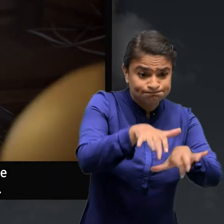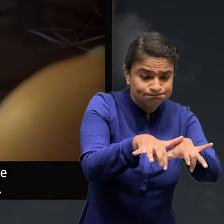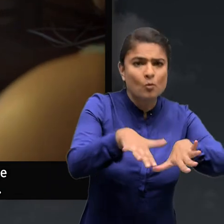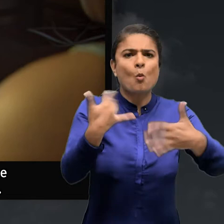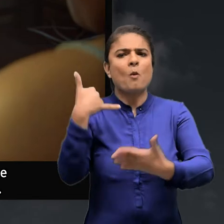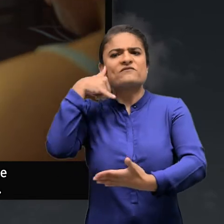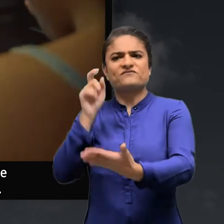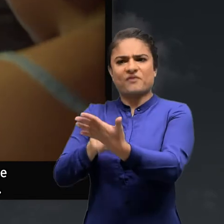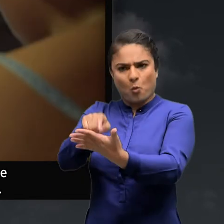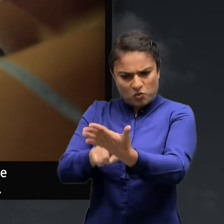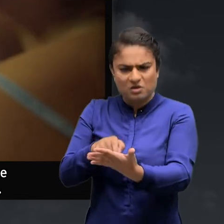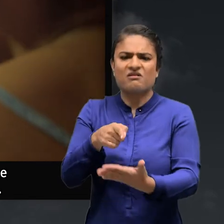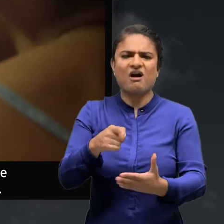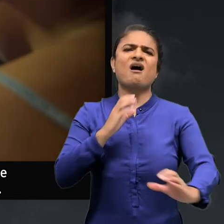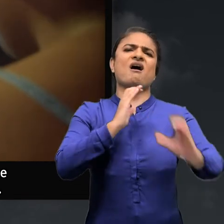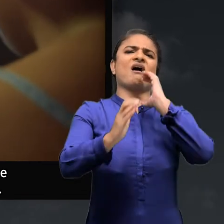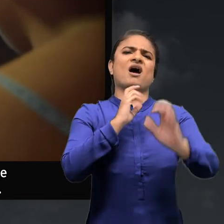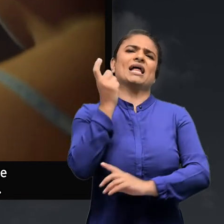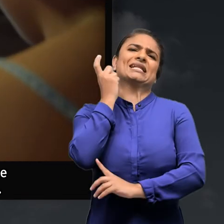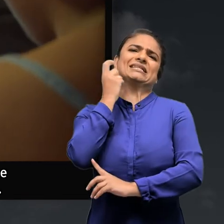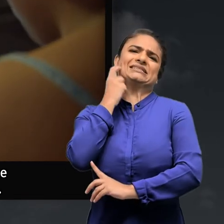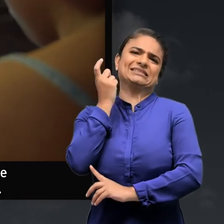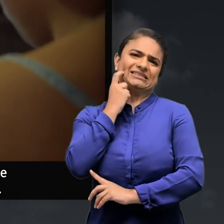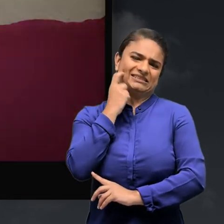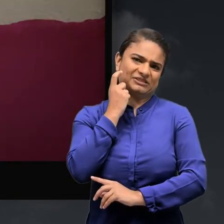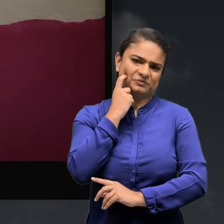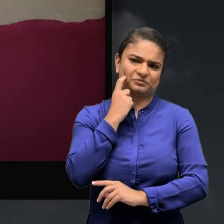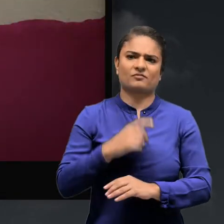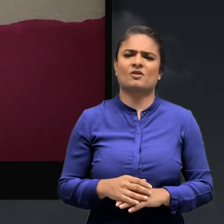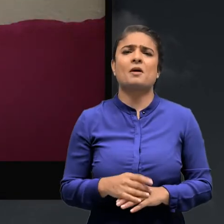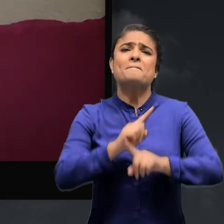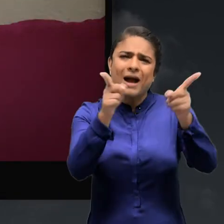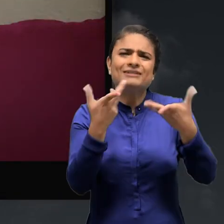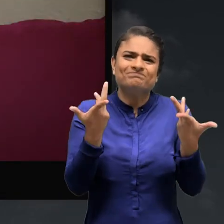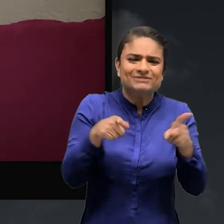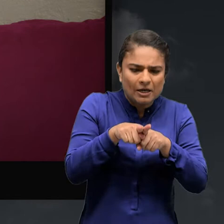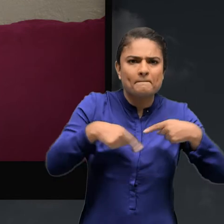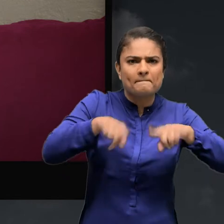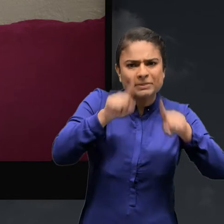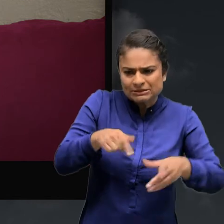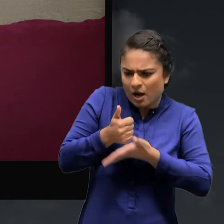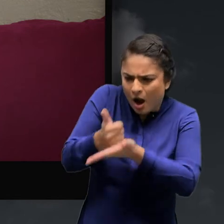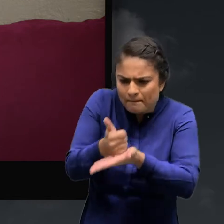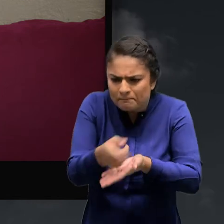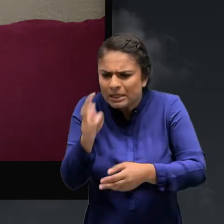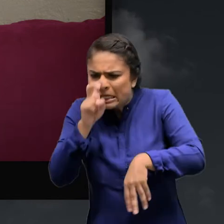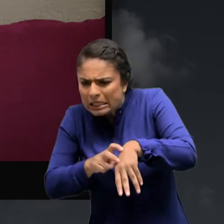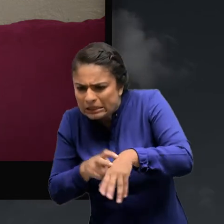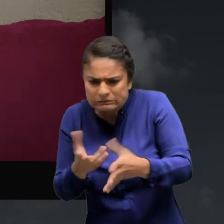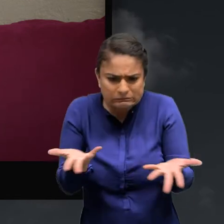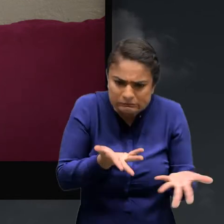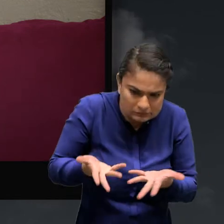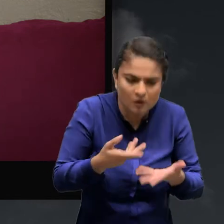ikhompyutha nefowuni ikwenza umsebenzi ube lula loo nto kuye, and nathi funeka simncedise kuba